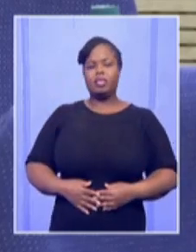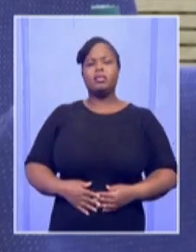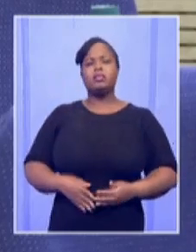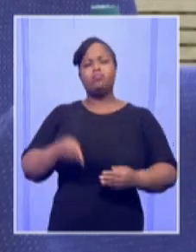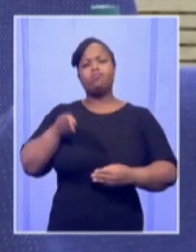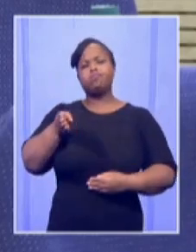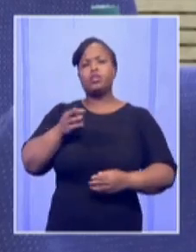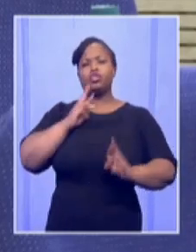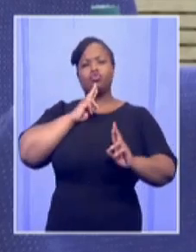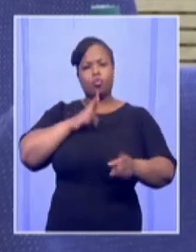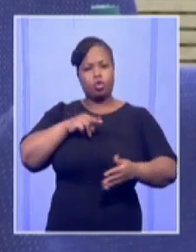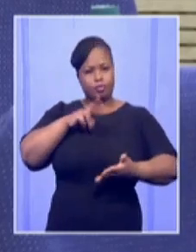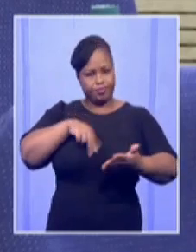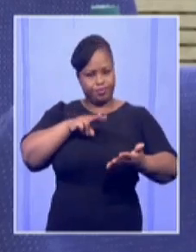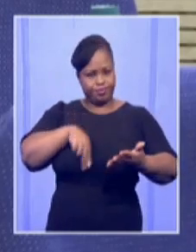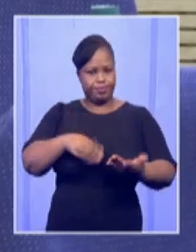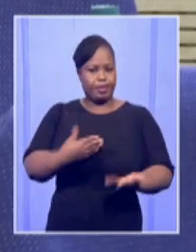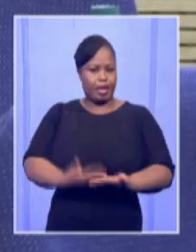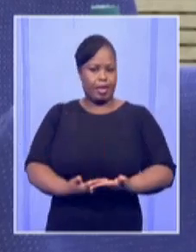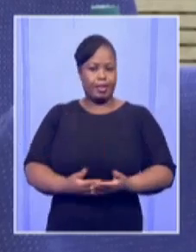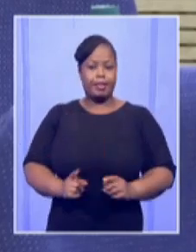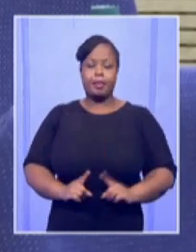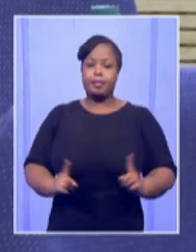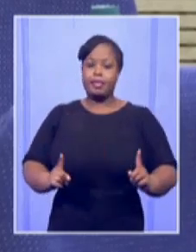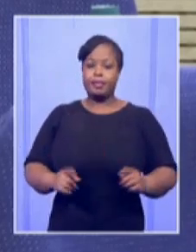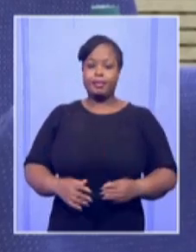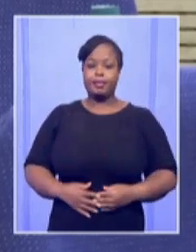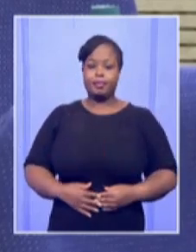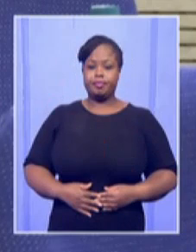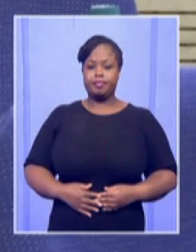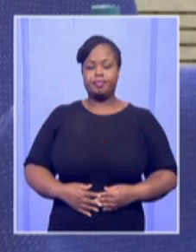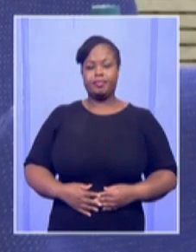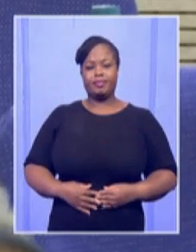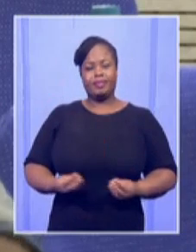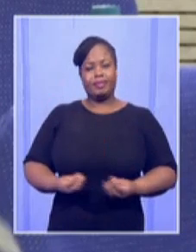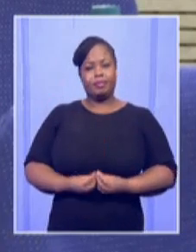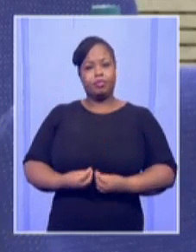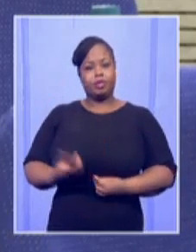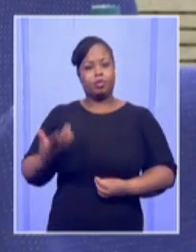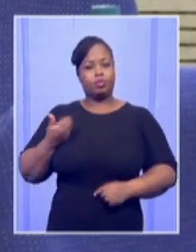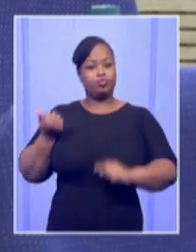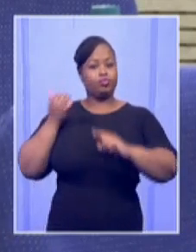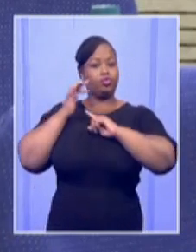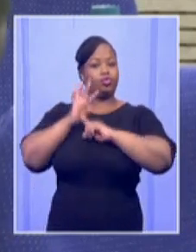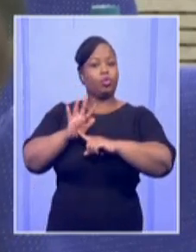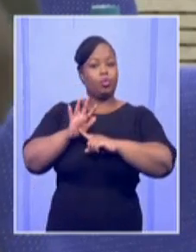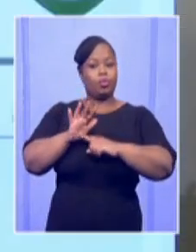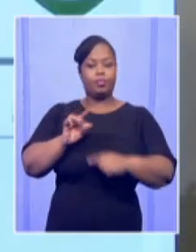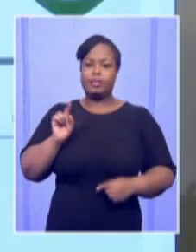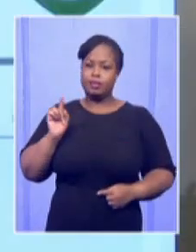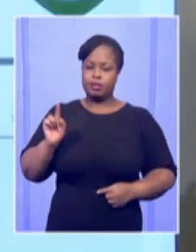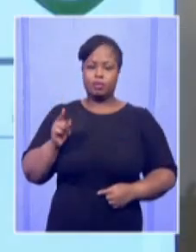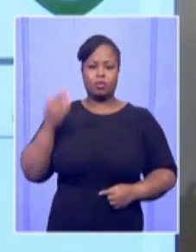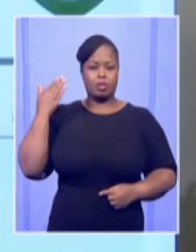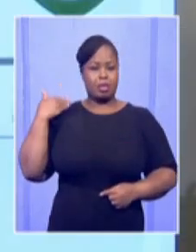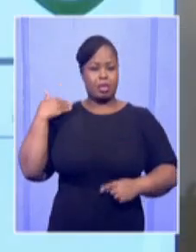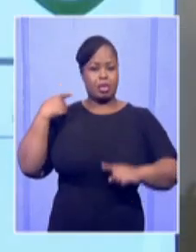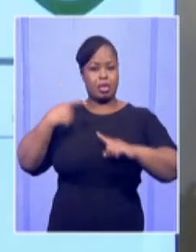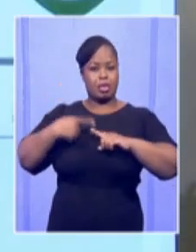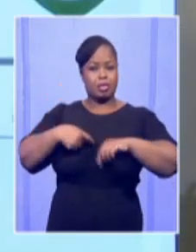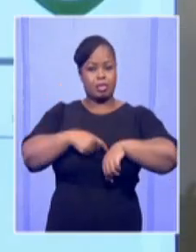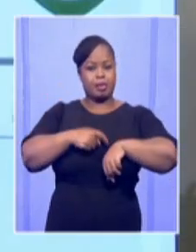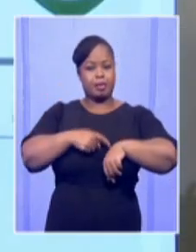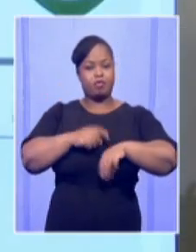for people to read. But actually, something else to highlight here is that throughout the time covered through this